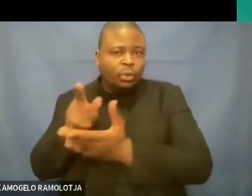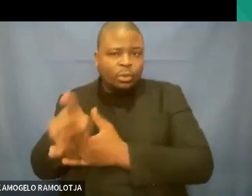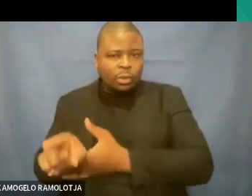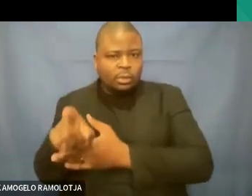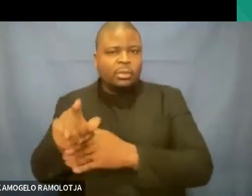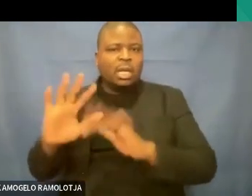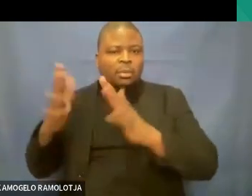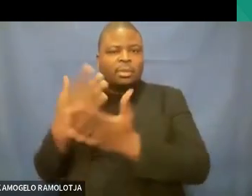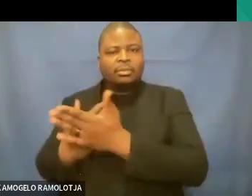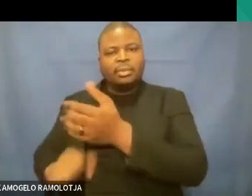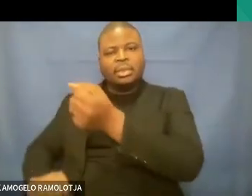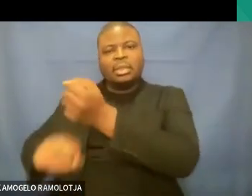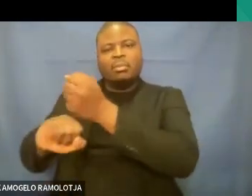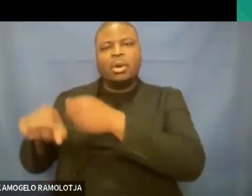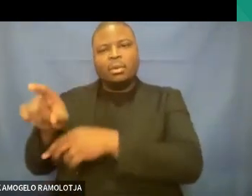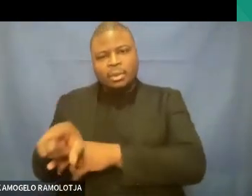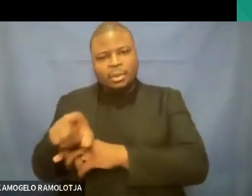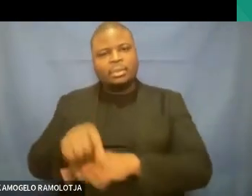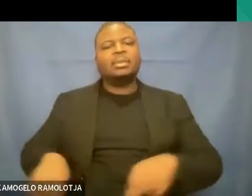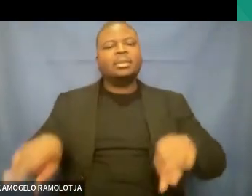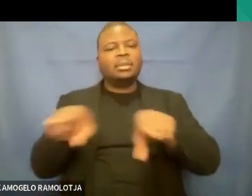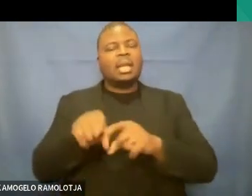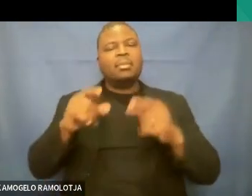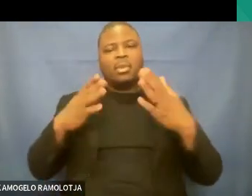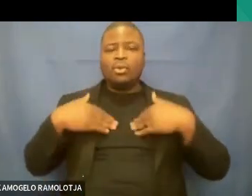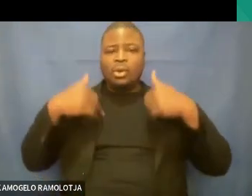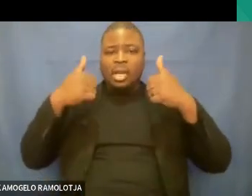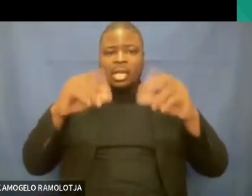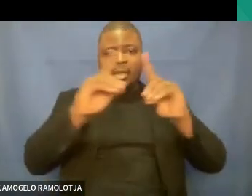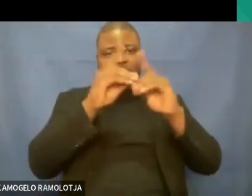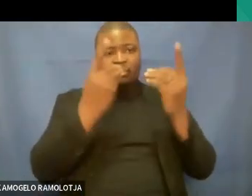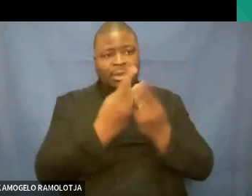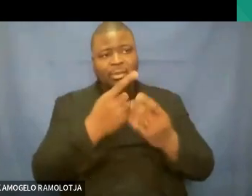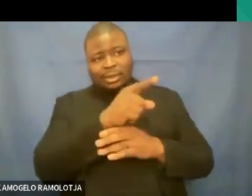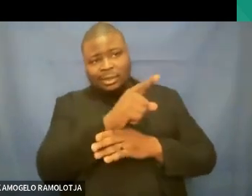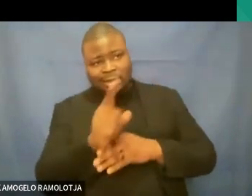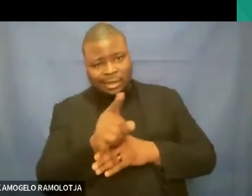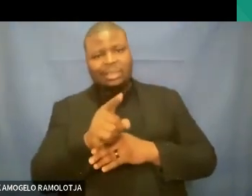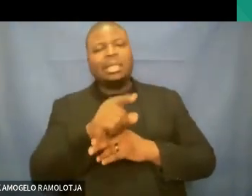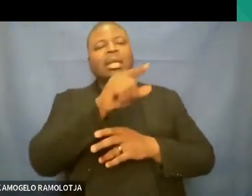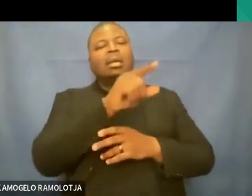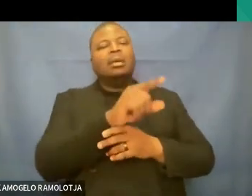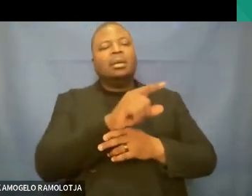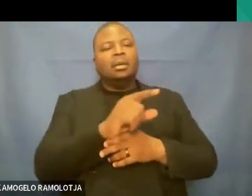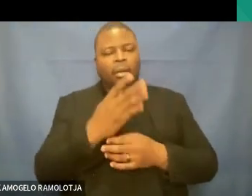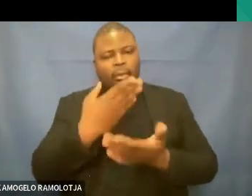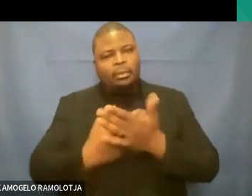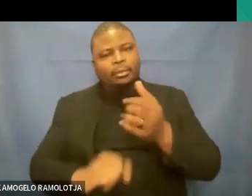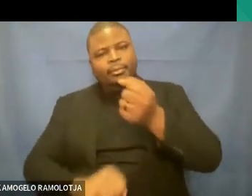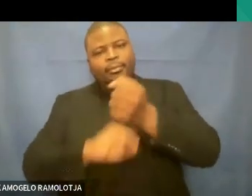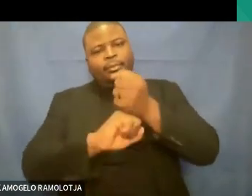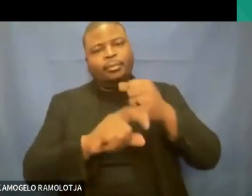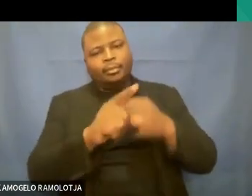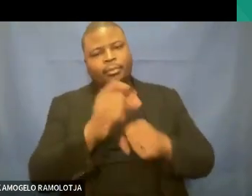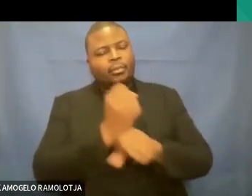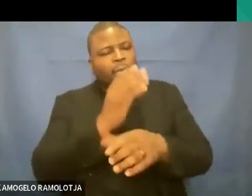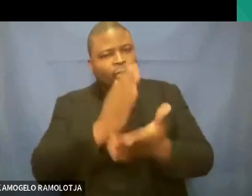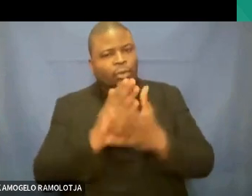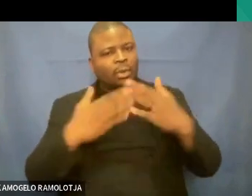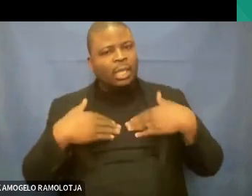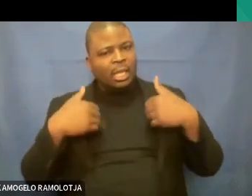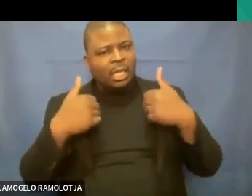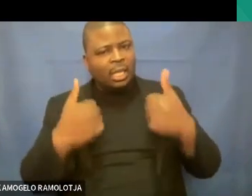departments where we are promoting health, or we trying to prevent, and we can